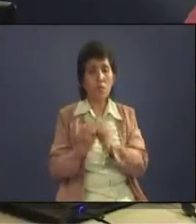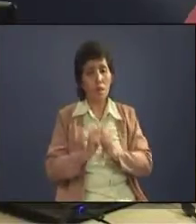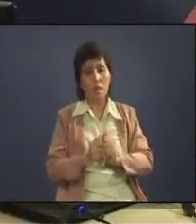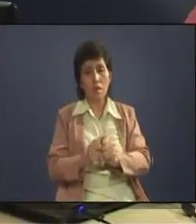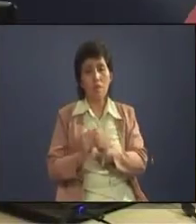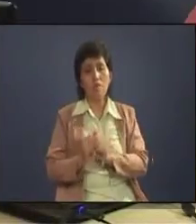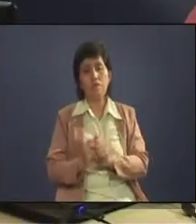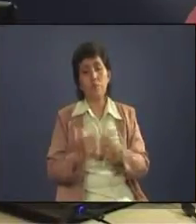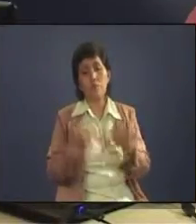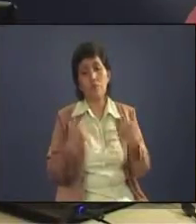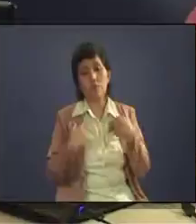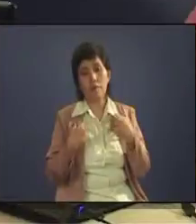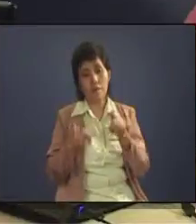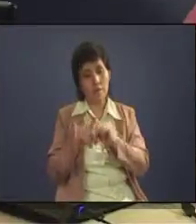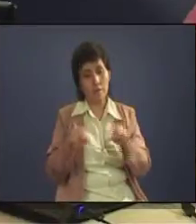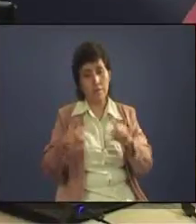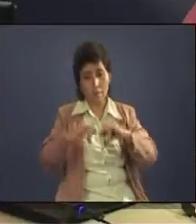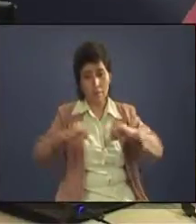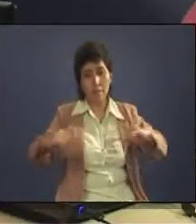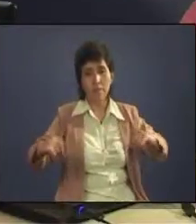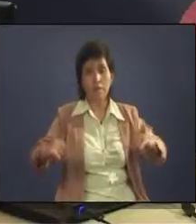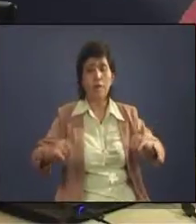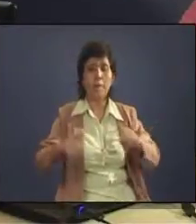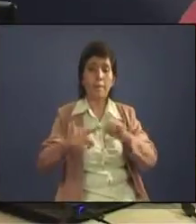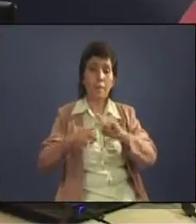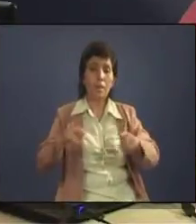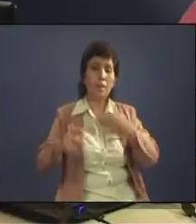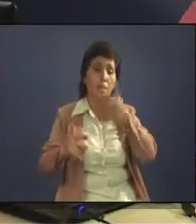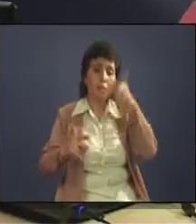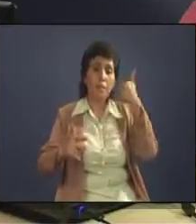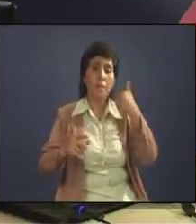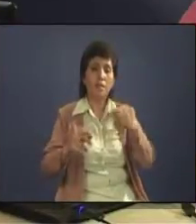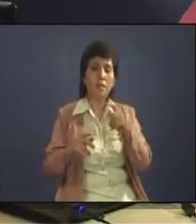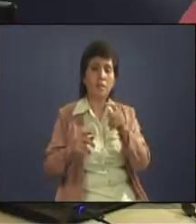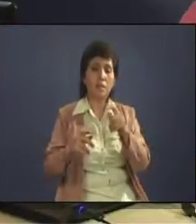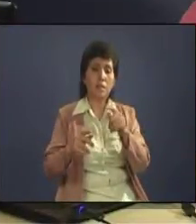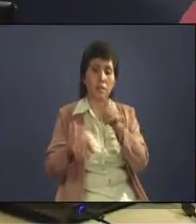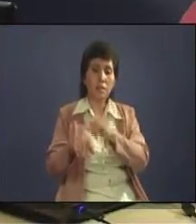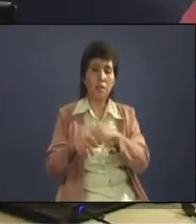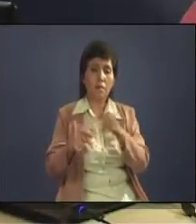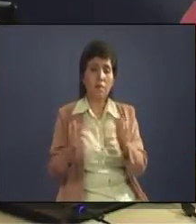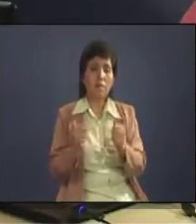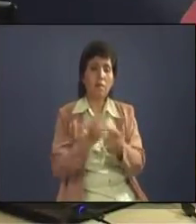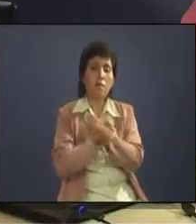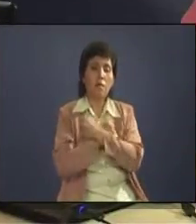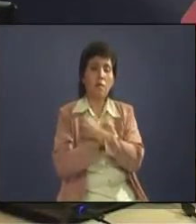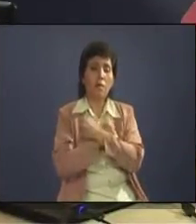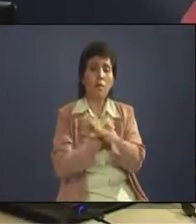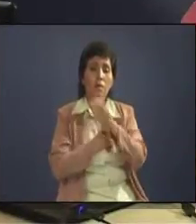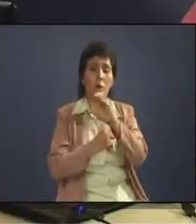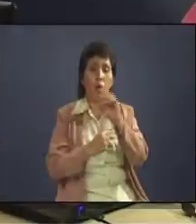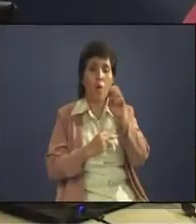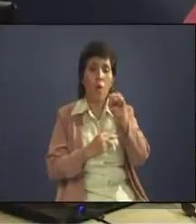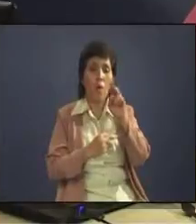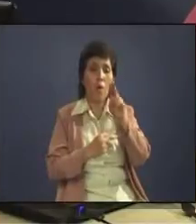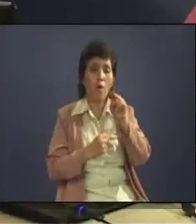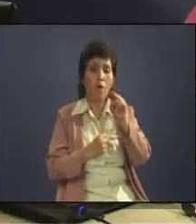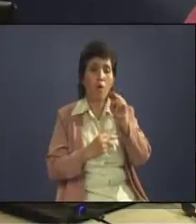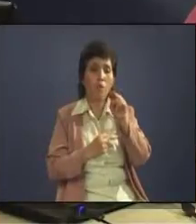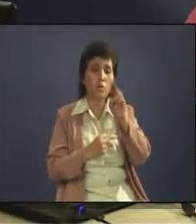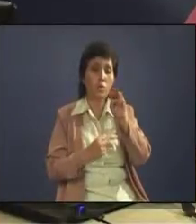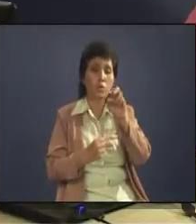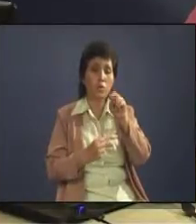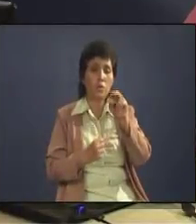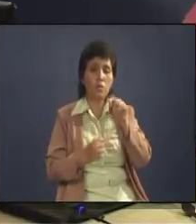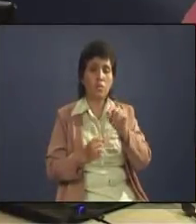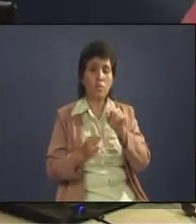them together, you have the different types. Okay, but the best kind of love that you have is called the consummate love. Consummate love, it consists